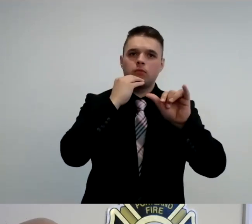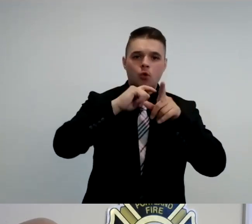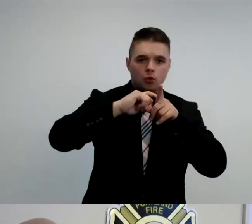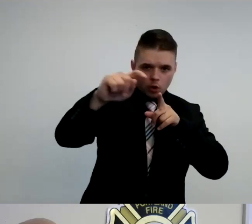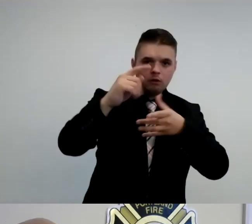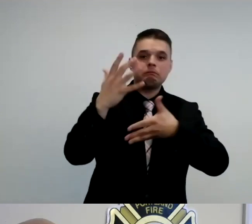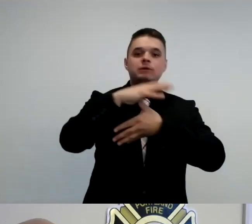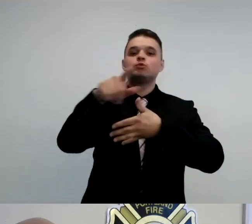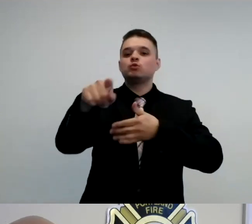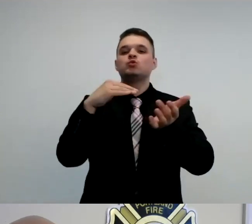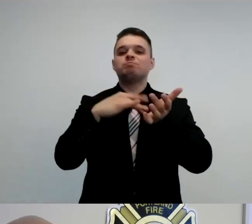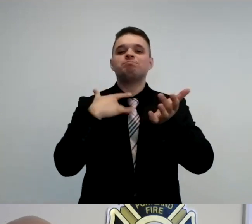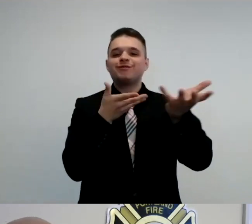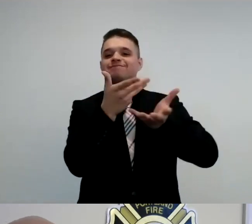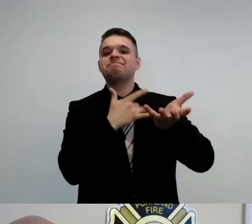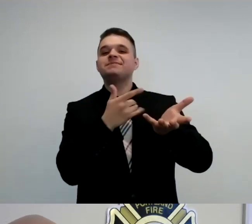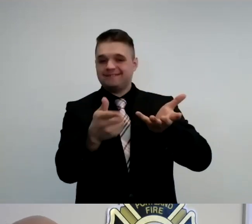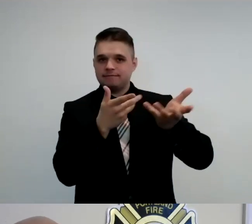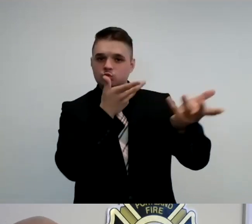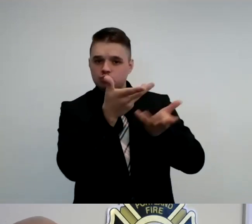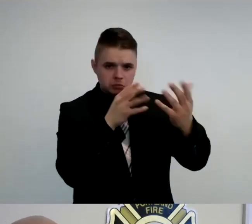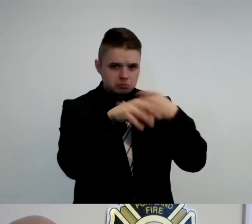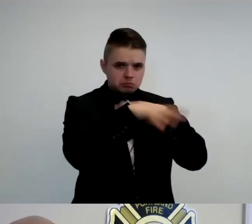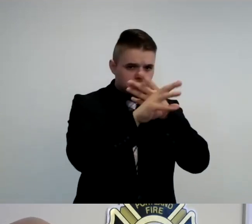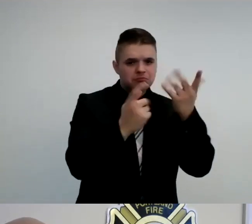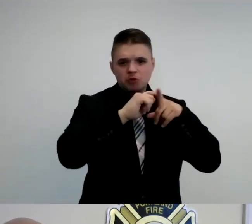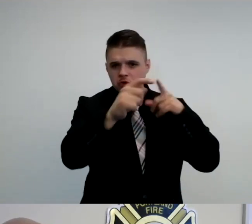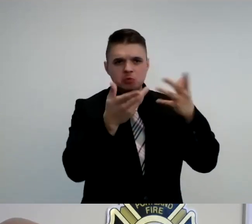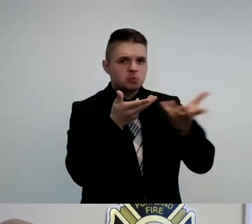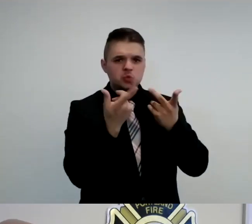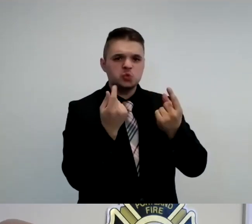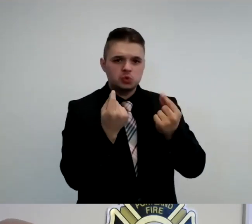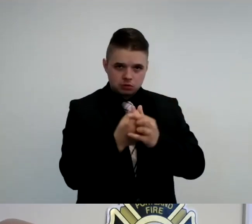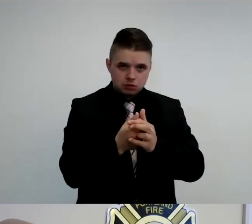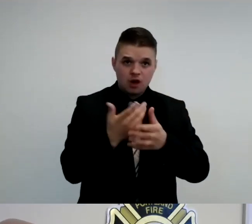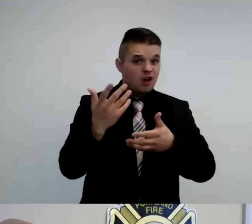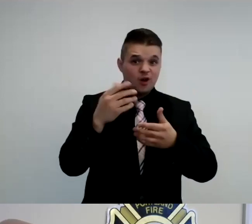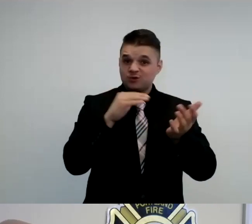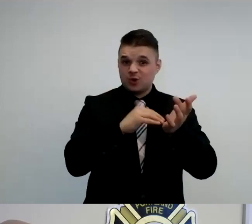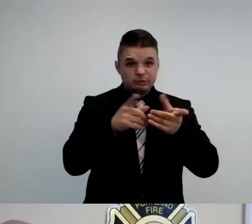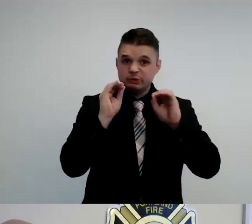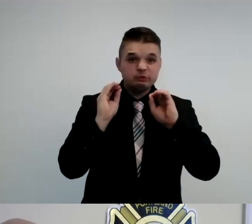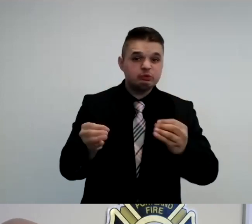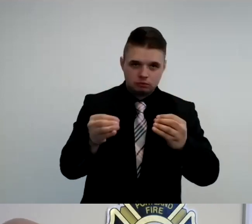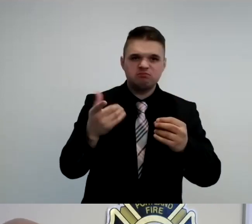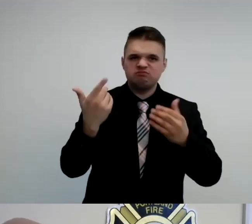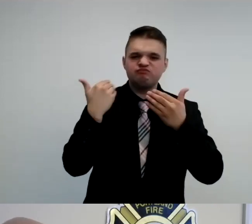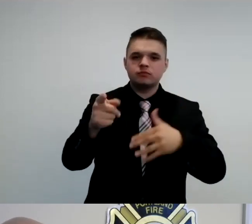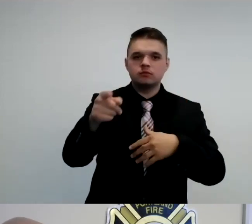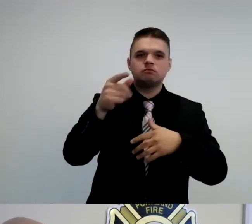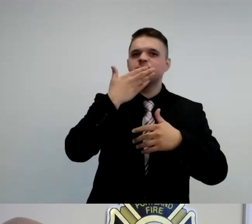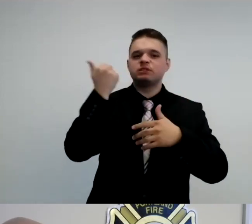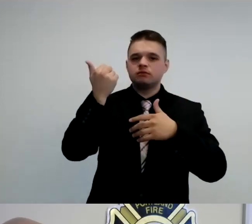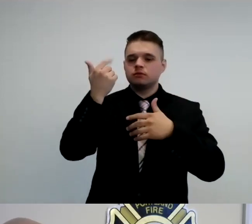over-the-phone consultation. By the way, if they don't have a primary care doctor, they'll be directed to other resources to find care. Red is the